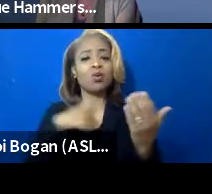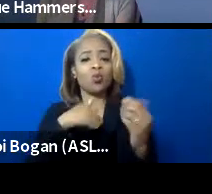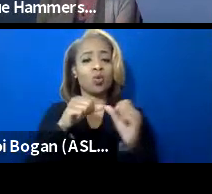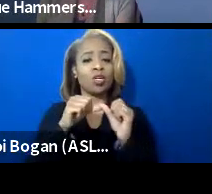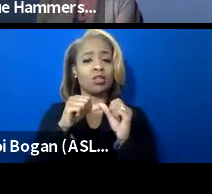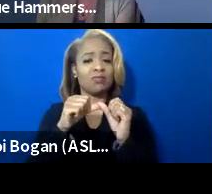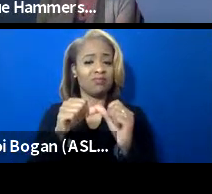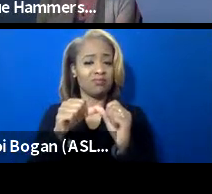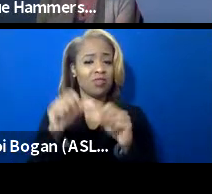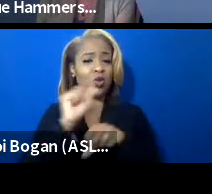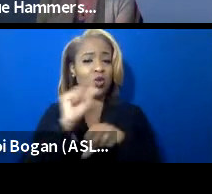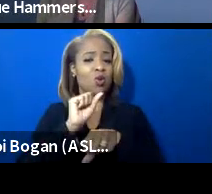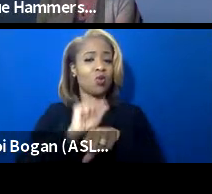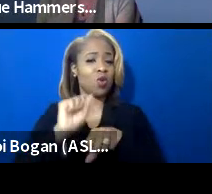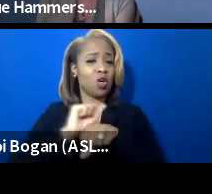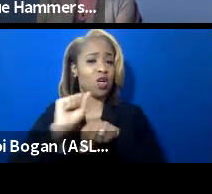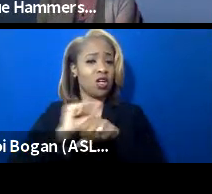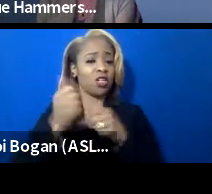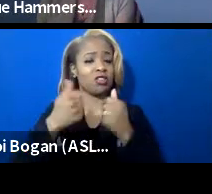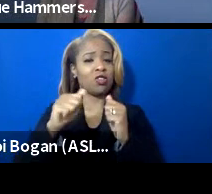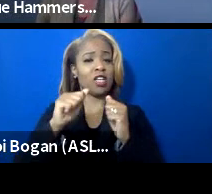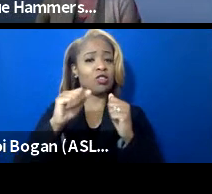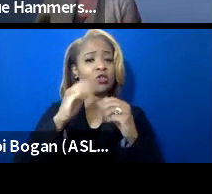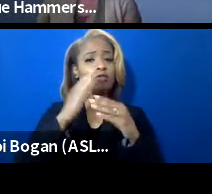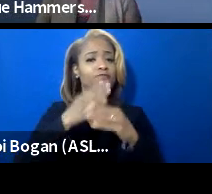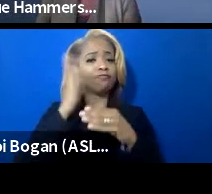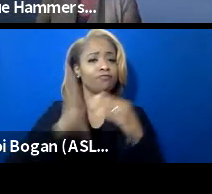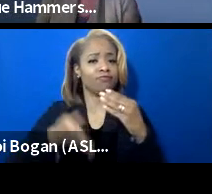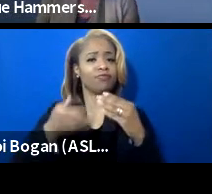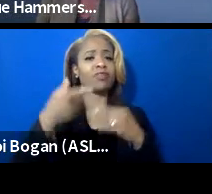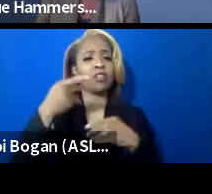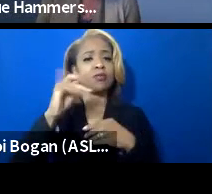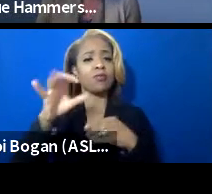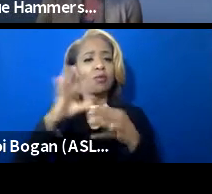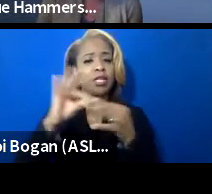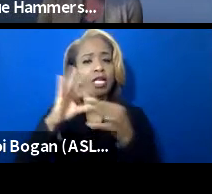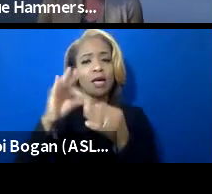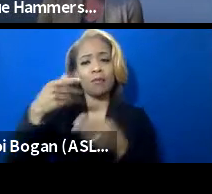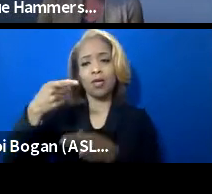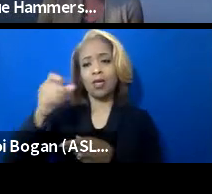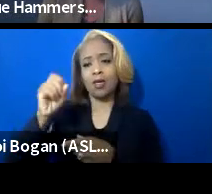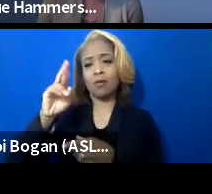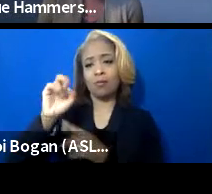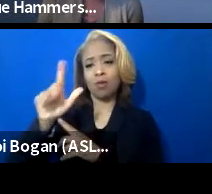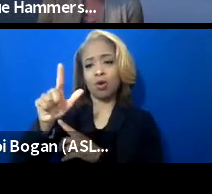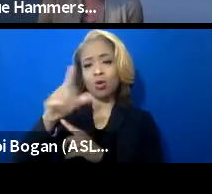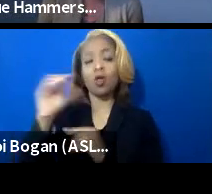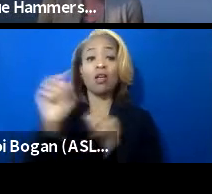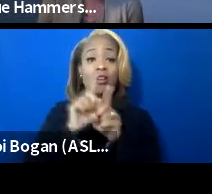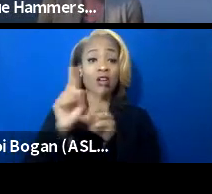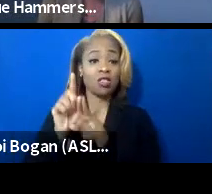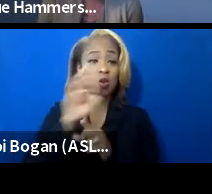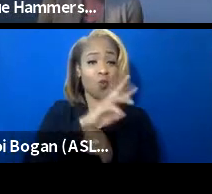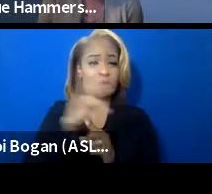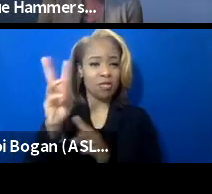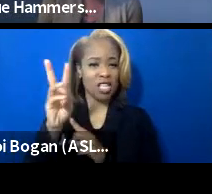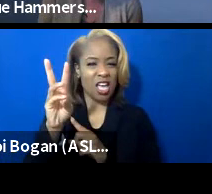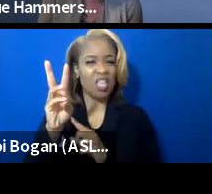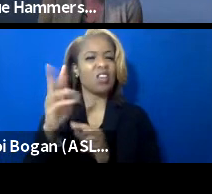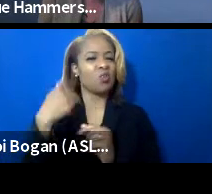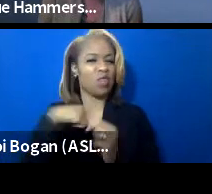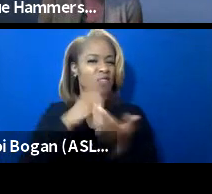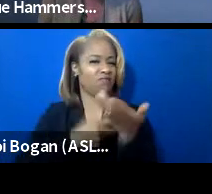to work to finalize the public comment portal and website that we talked about in more detail last